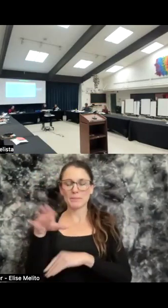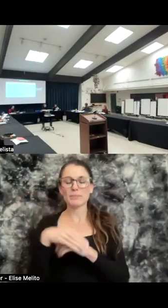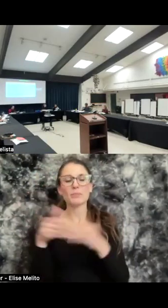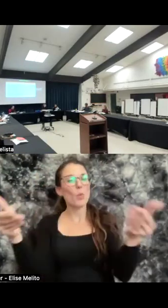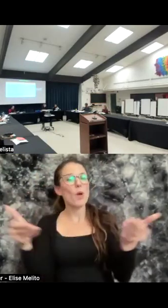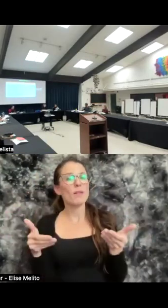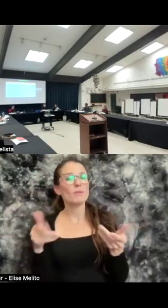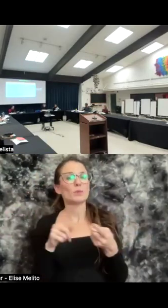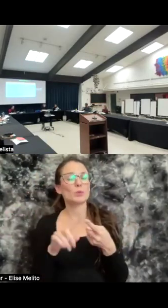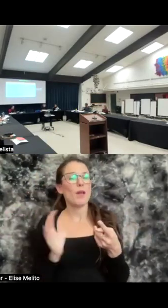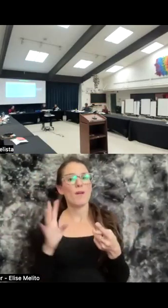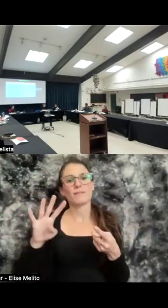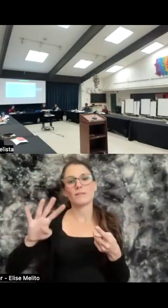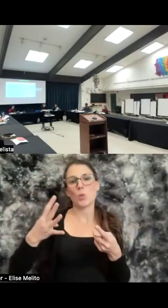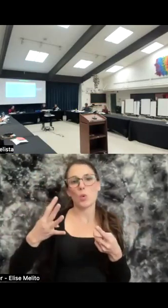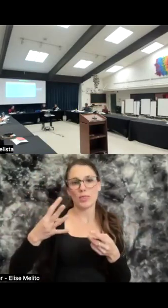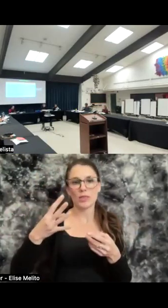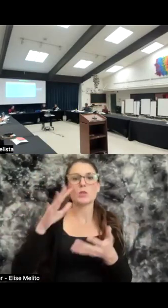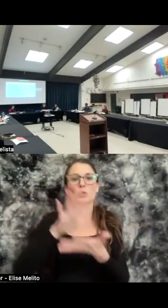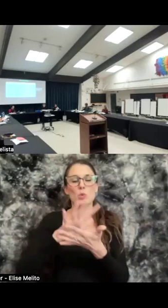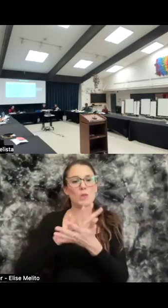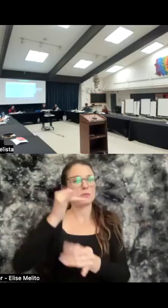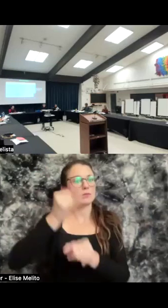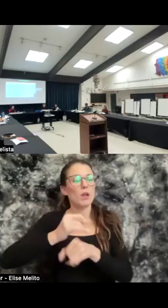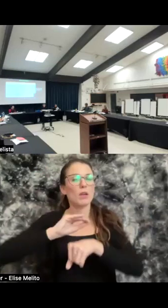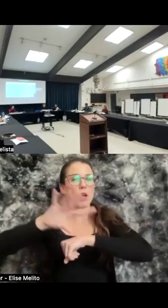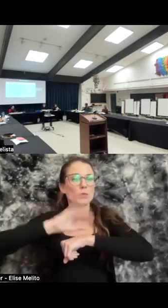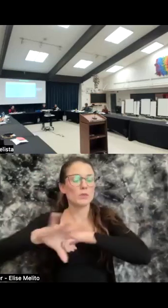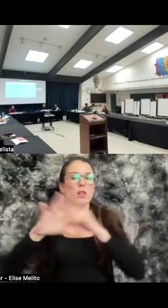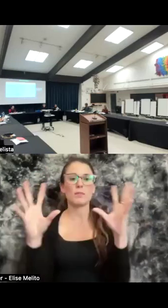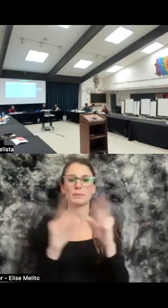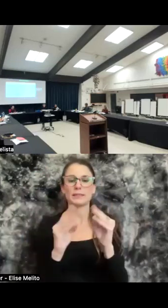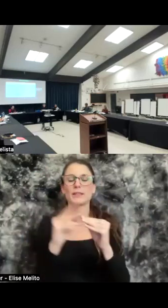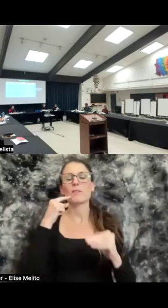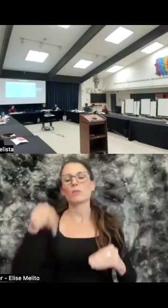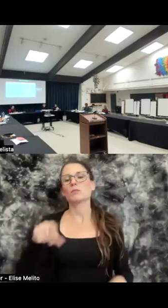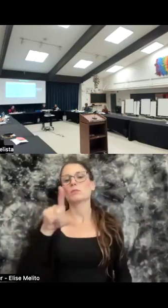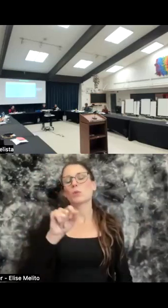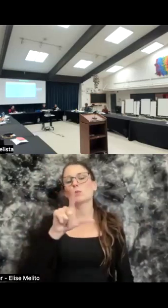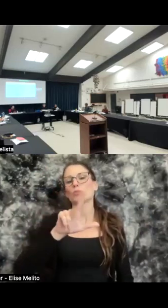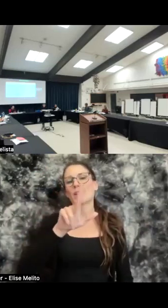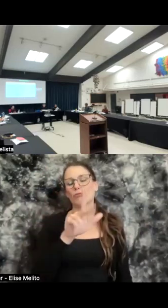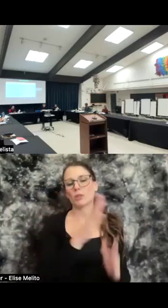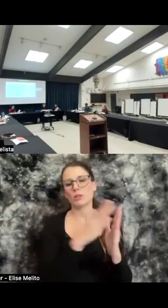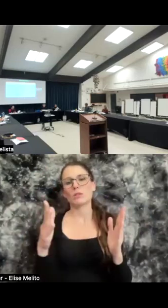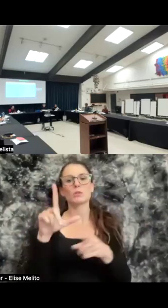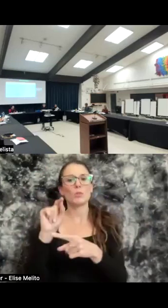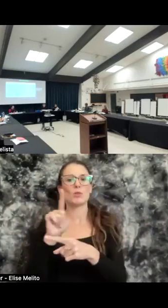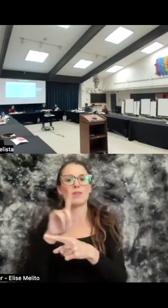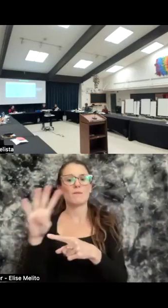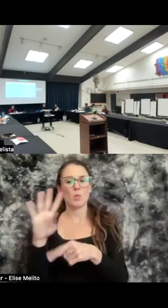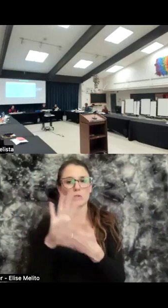Welcome to our fourth School Site Council meeting for the 2023-2024 school